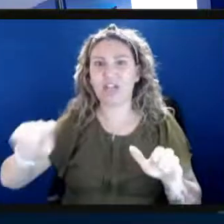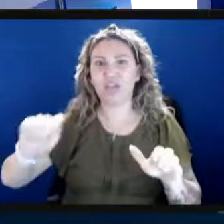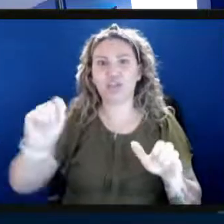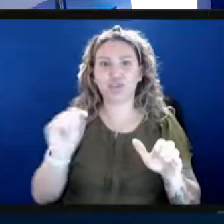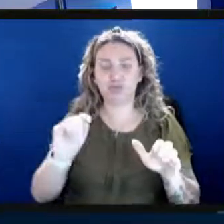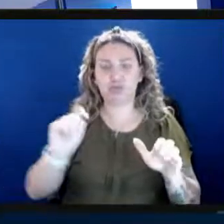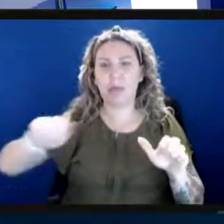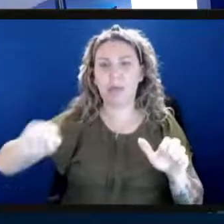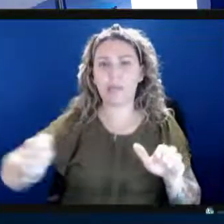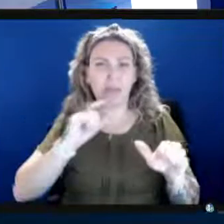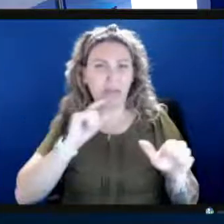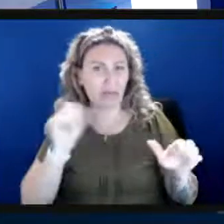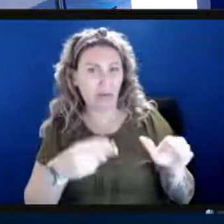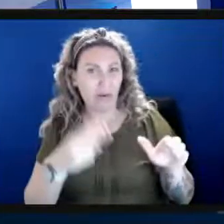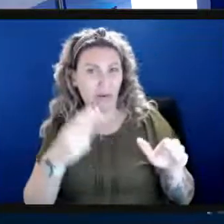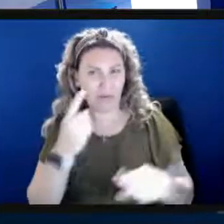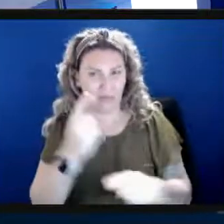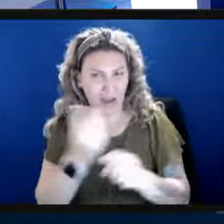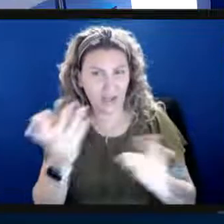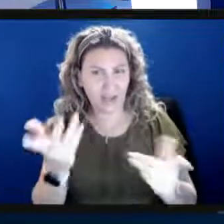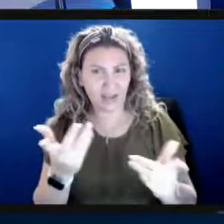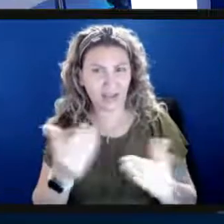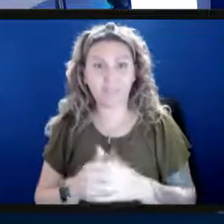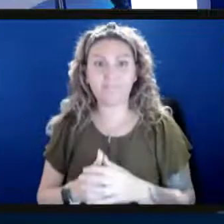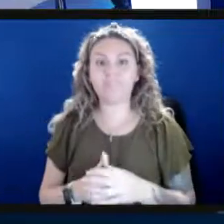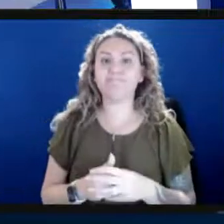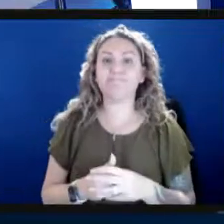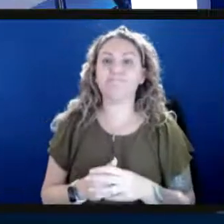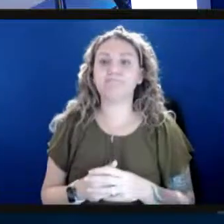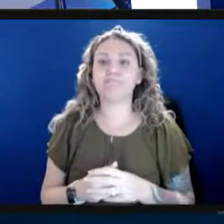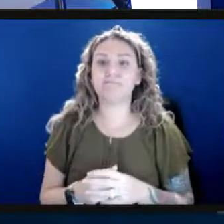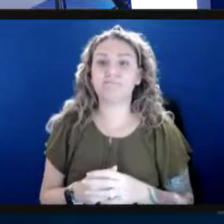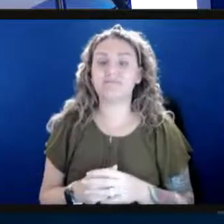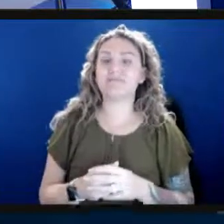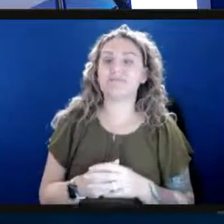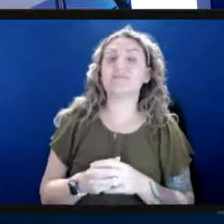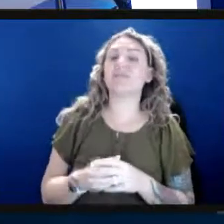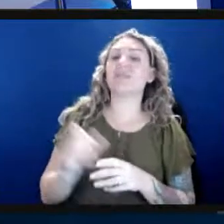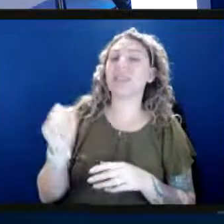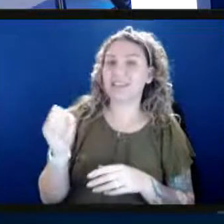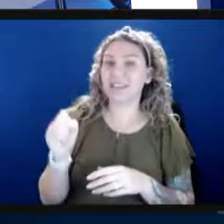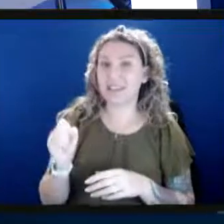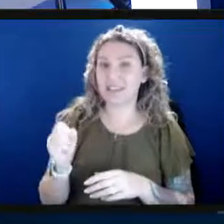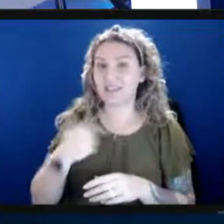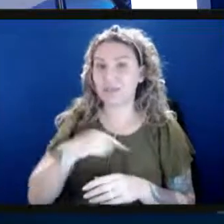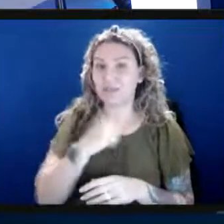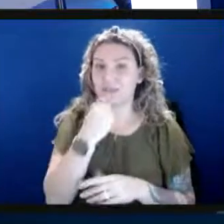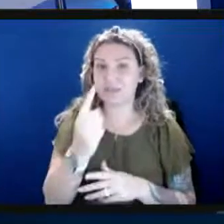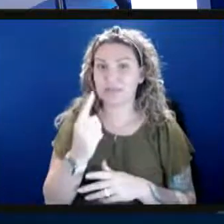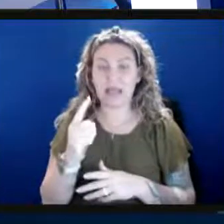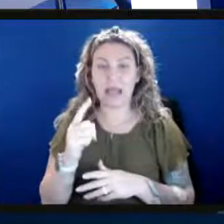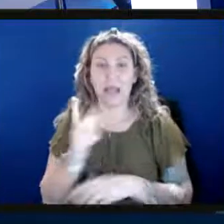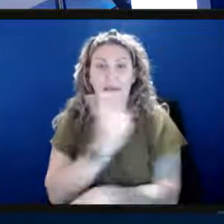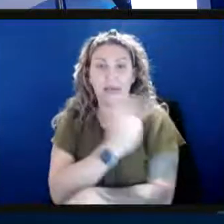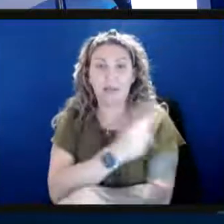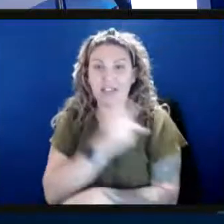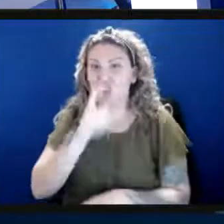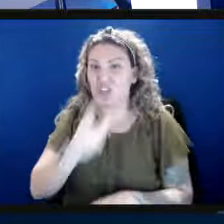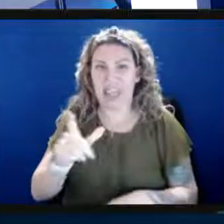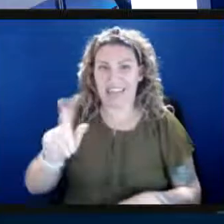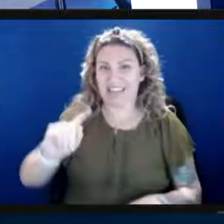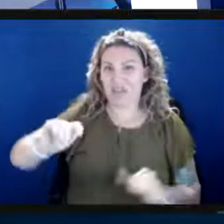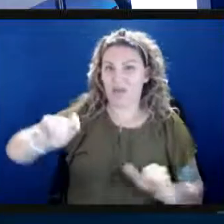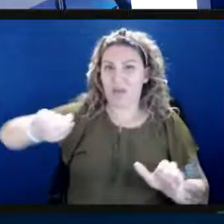to do that, right? Dr. Yes. Yes. We tell our patients not to flush those medications. They get into the